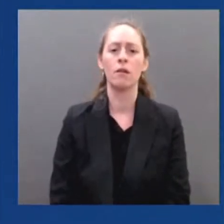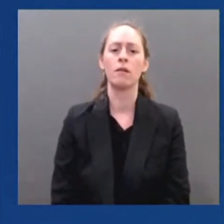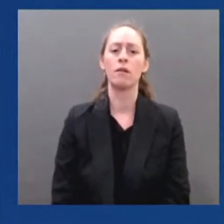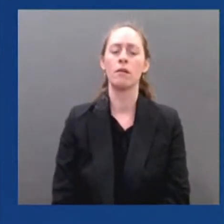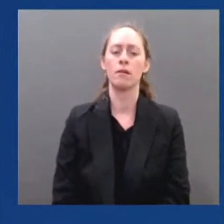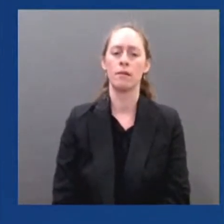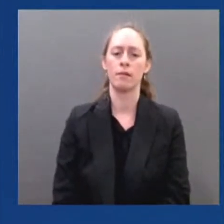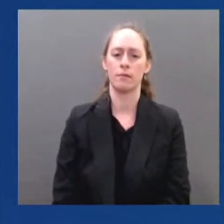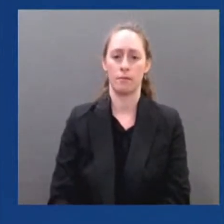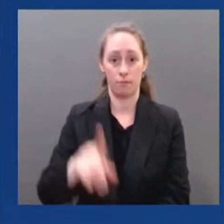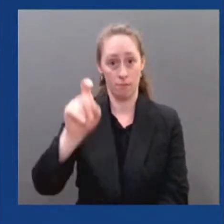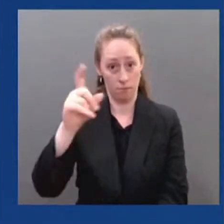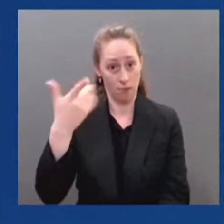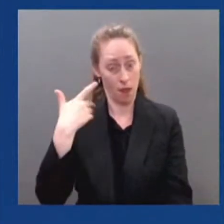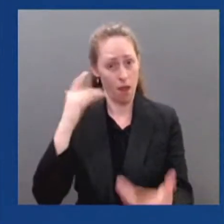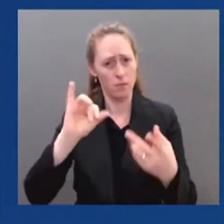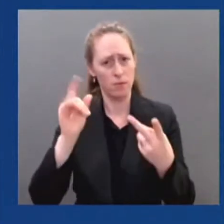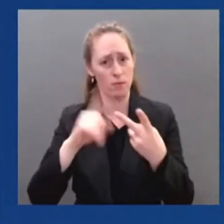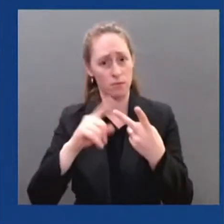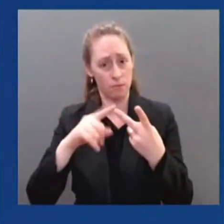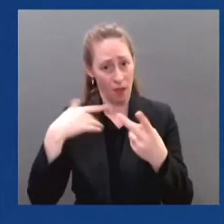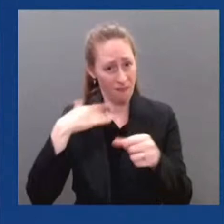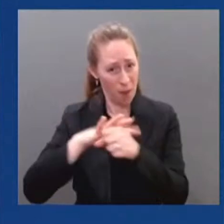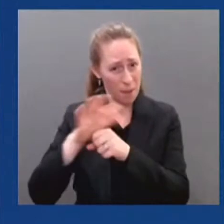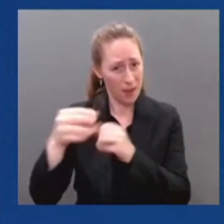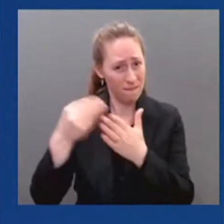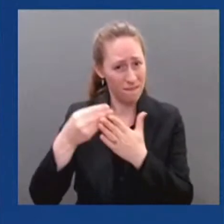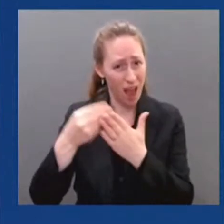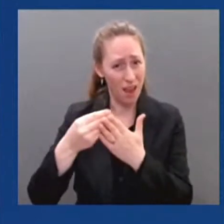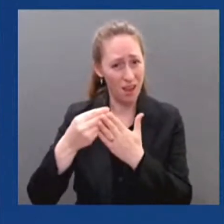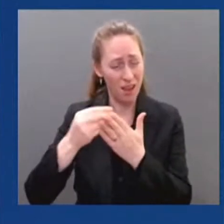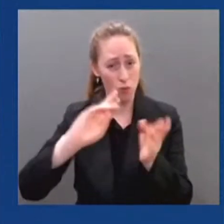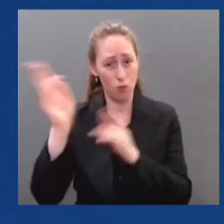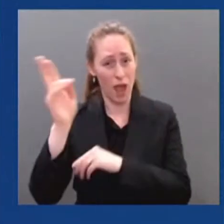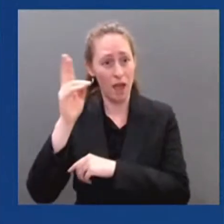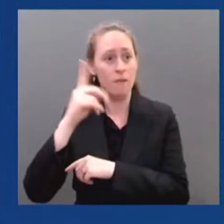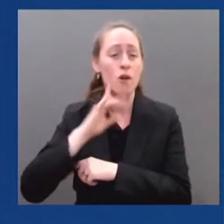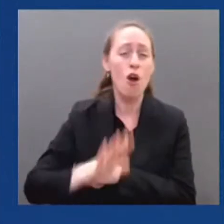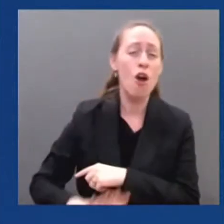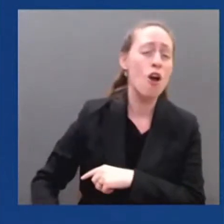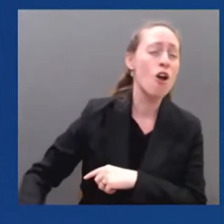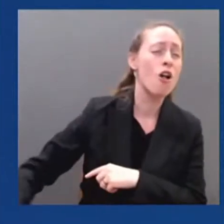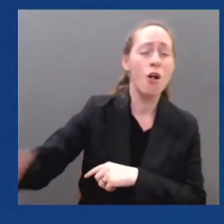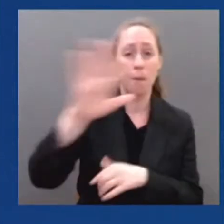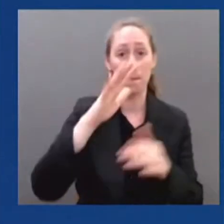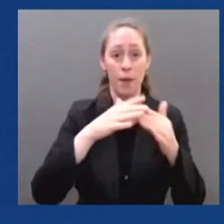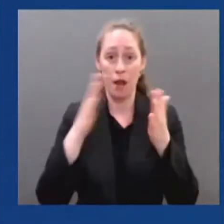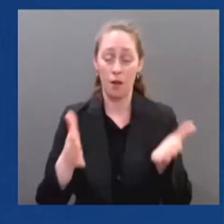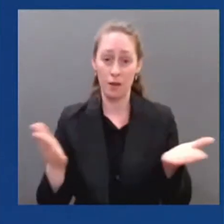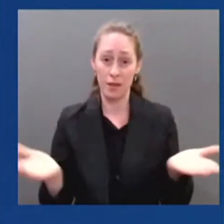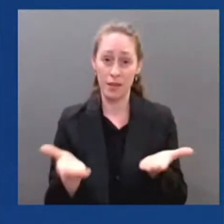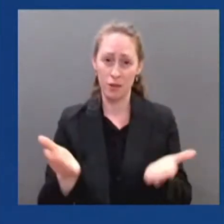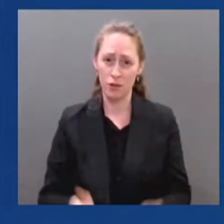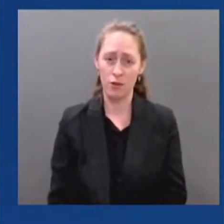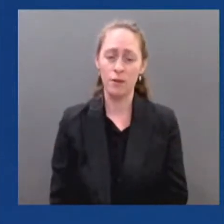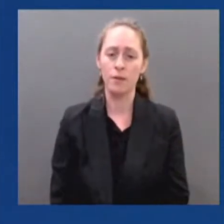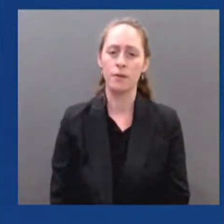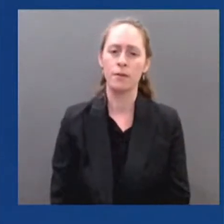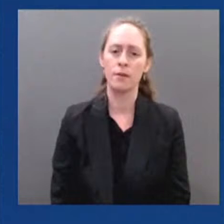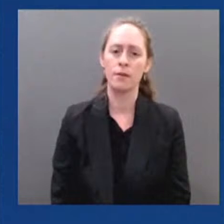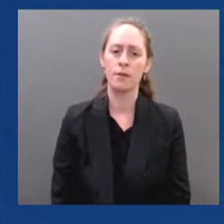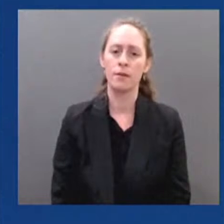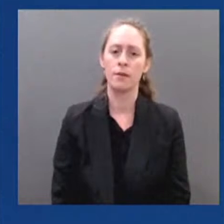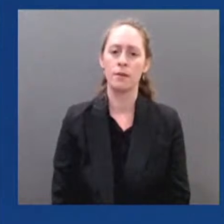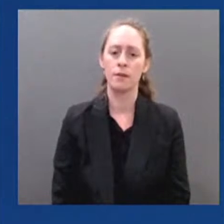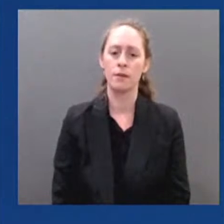of those is developed to be able to get that? Yeah. So he was asked, I think I was there when he was asked this question. He was largely being